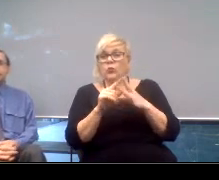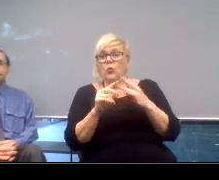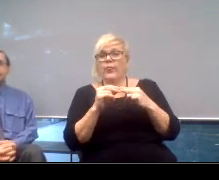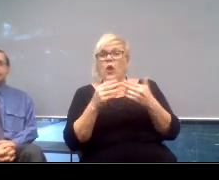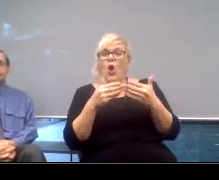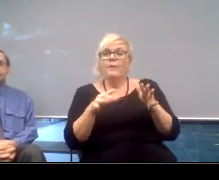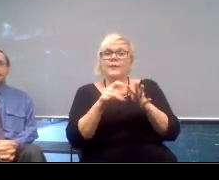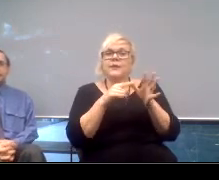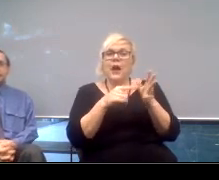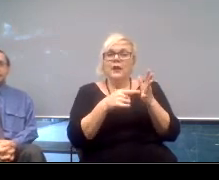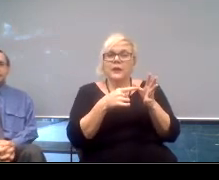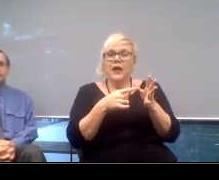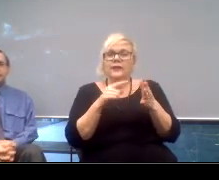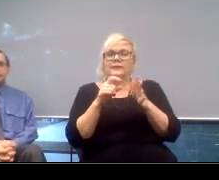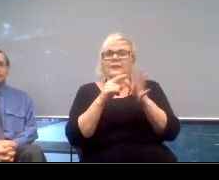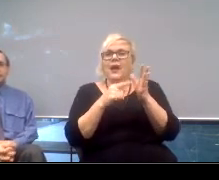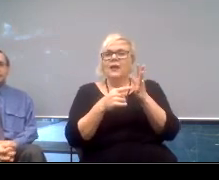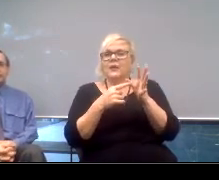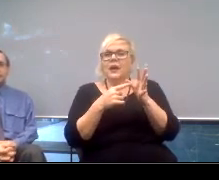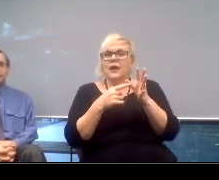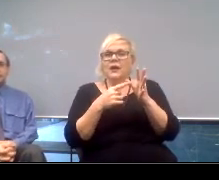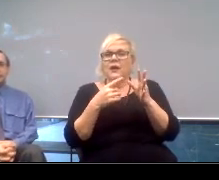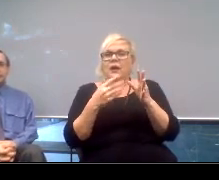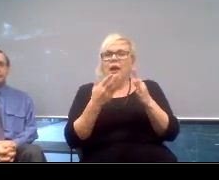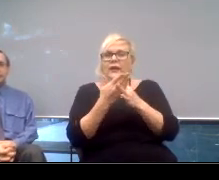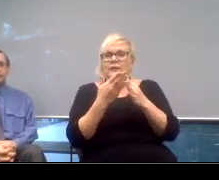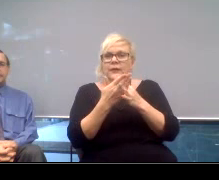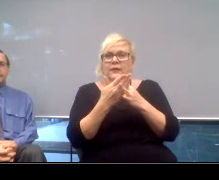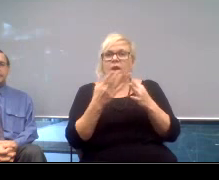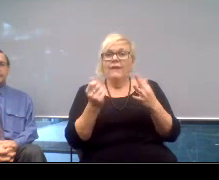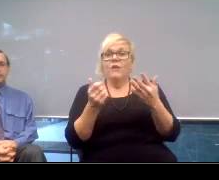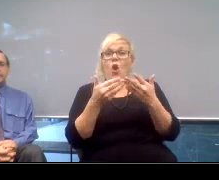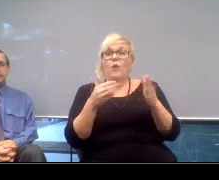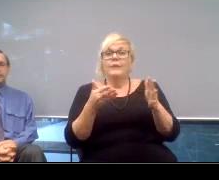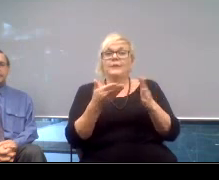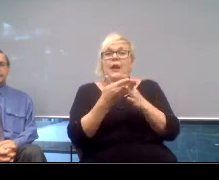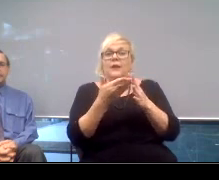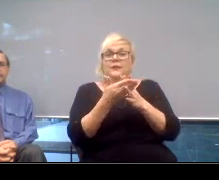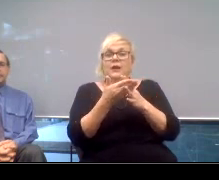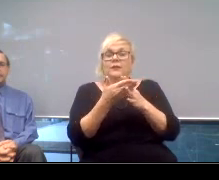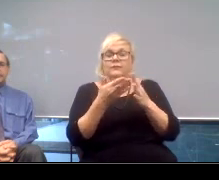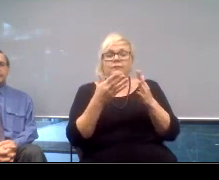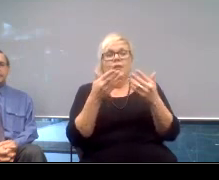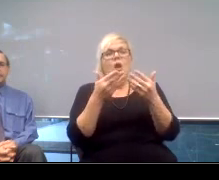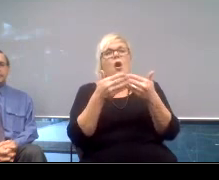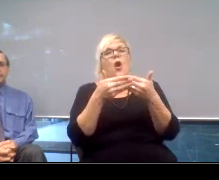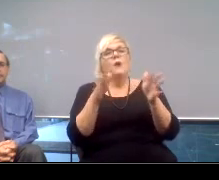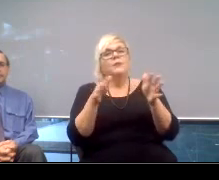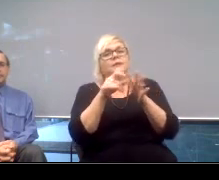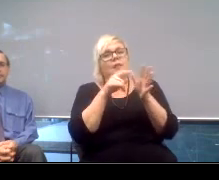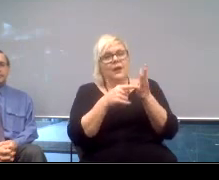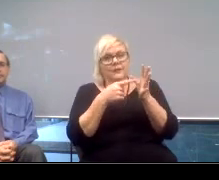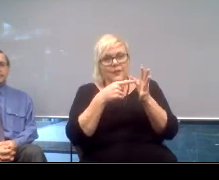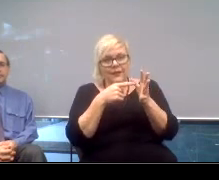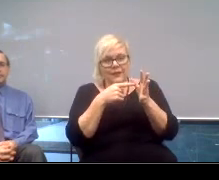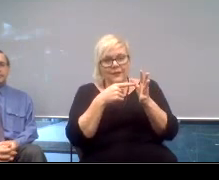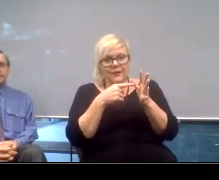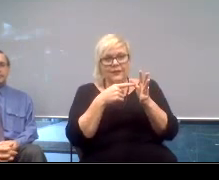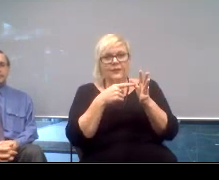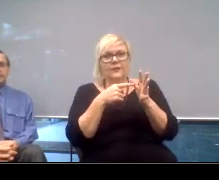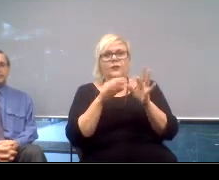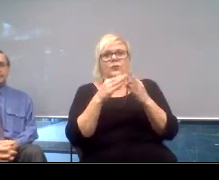access. And we'll have the Open Data Institute talking about open data and its application to smart assistive technology